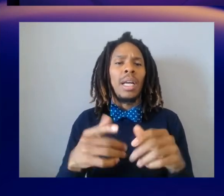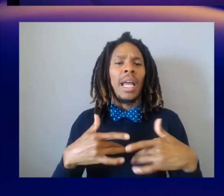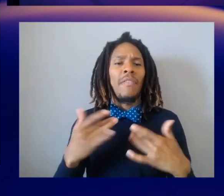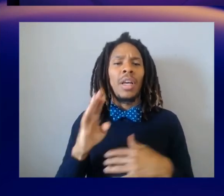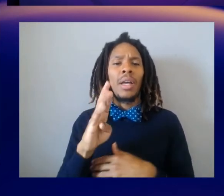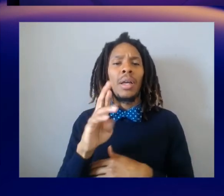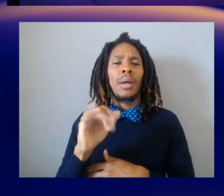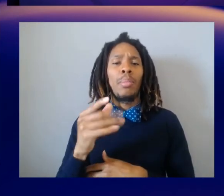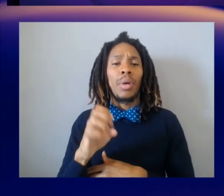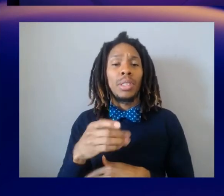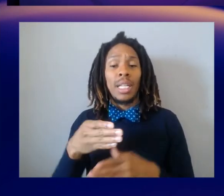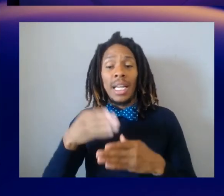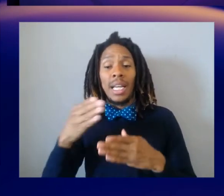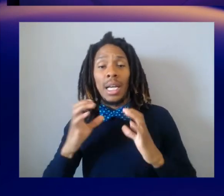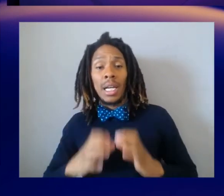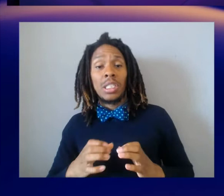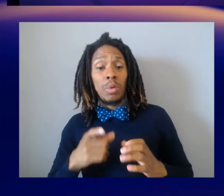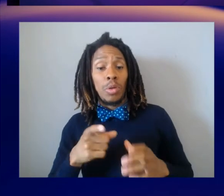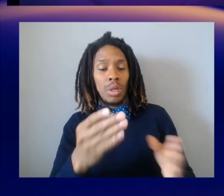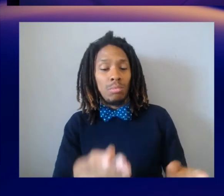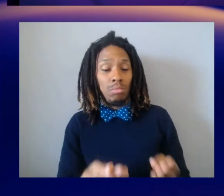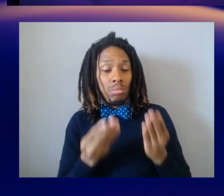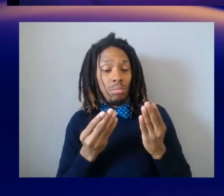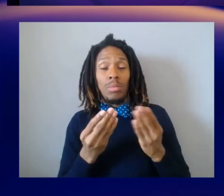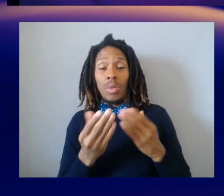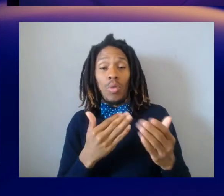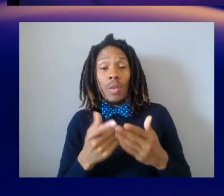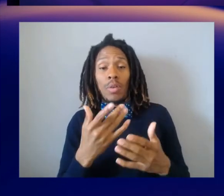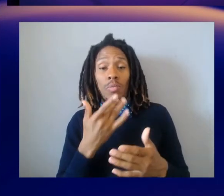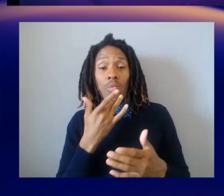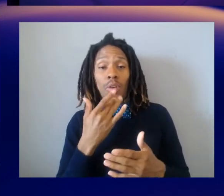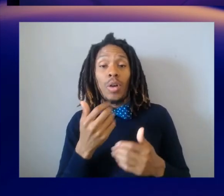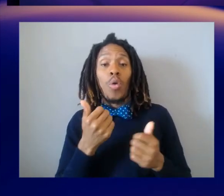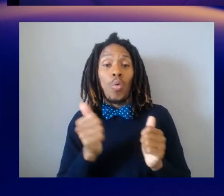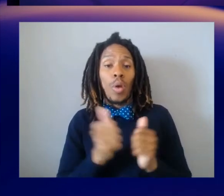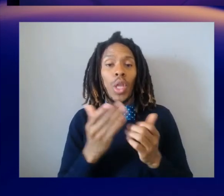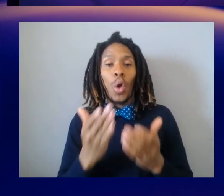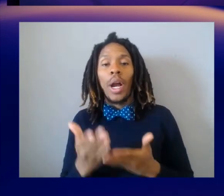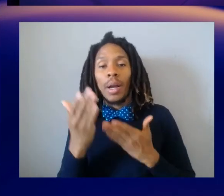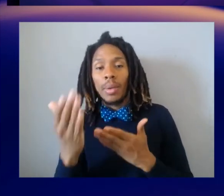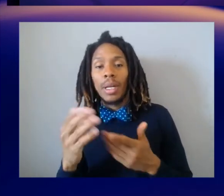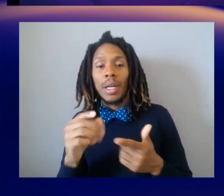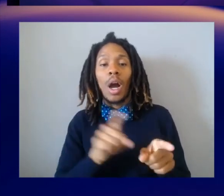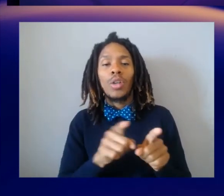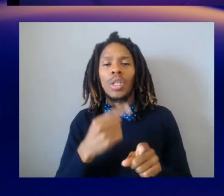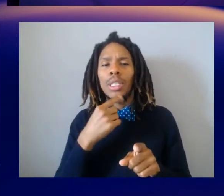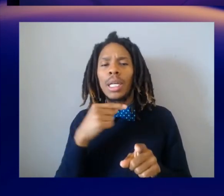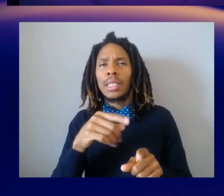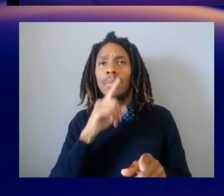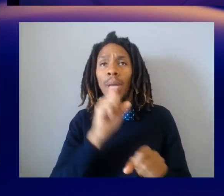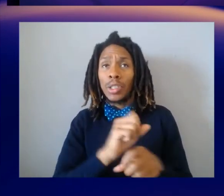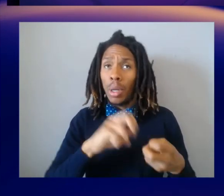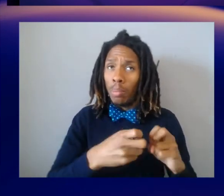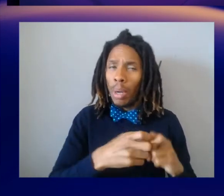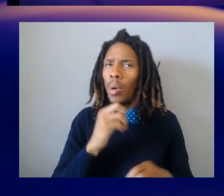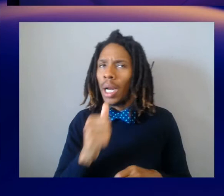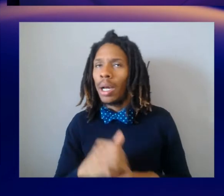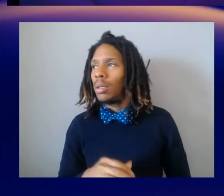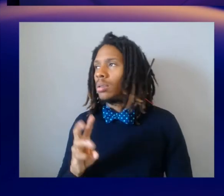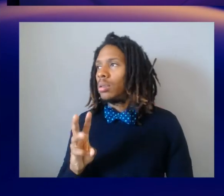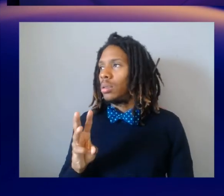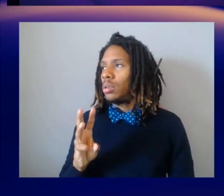an end customer, you can consume that however you'd like to, with a recommendation, and you can say, is this actually a problem or not? Wow.